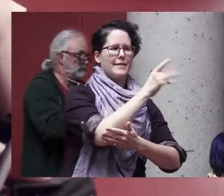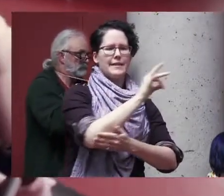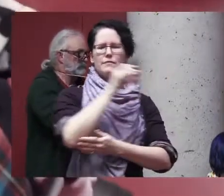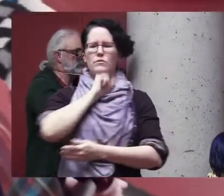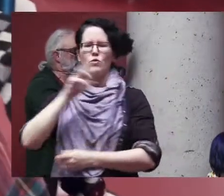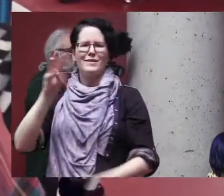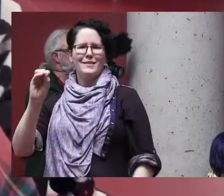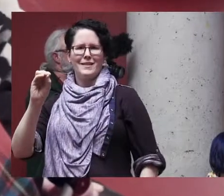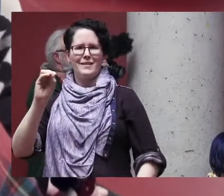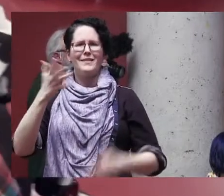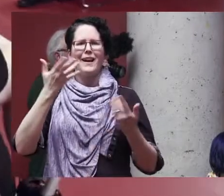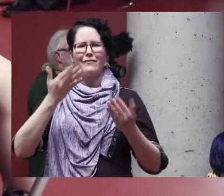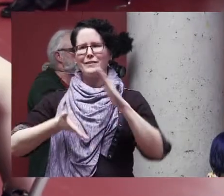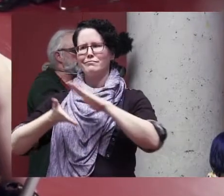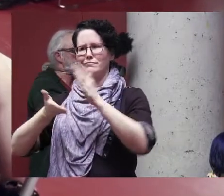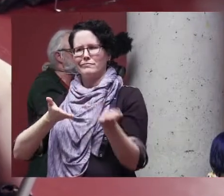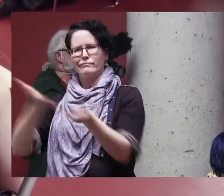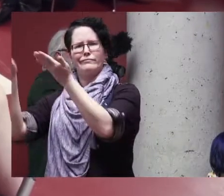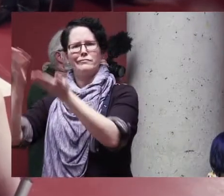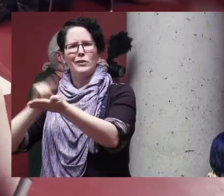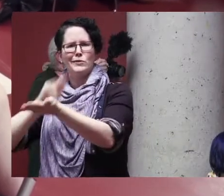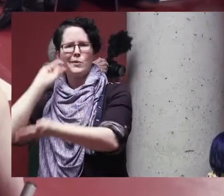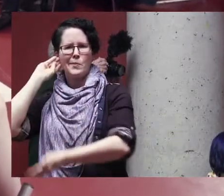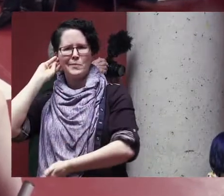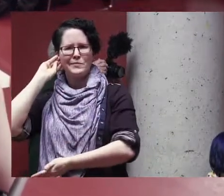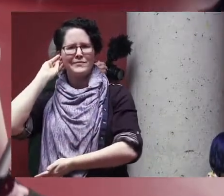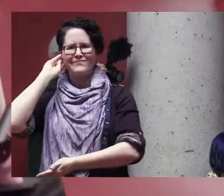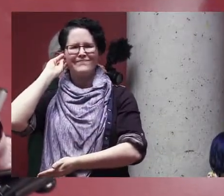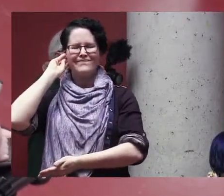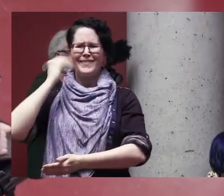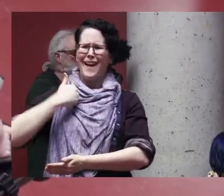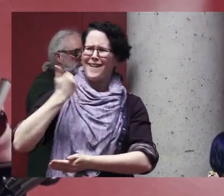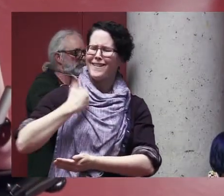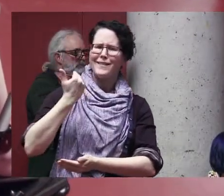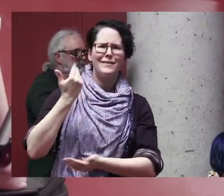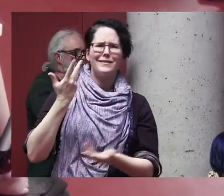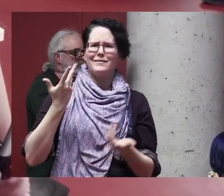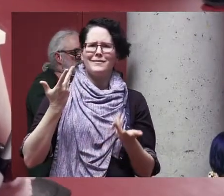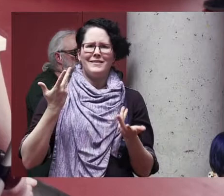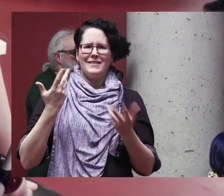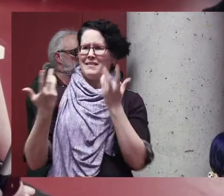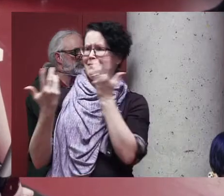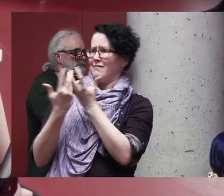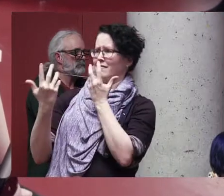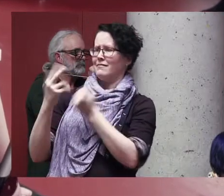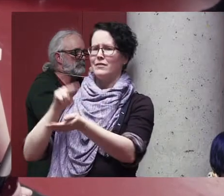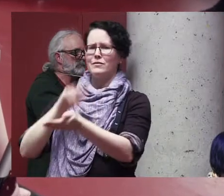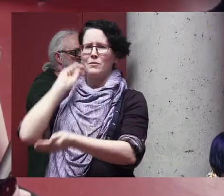that route and reside in a nursing home, despite being young and having much to offer their